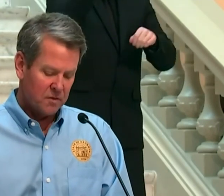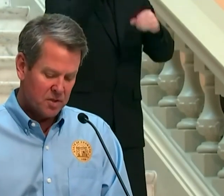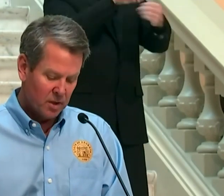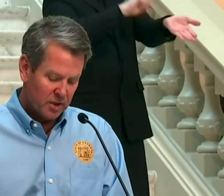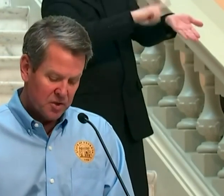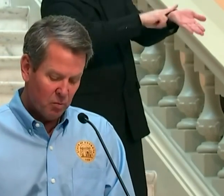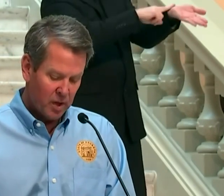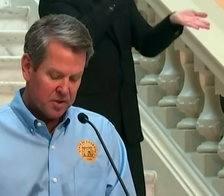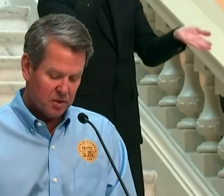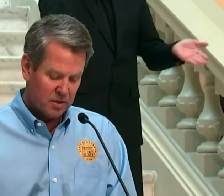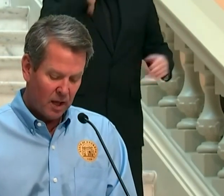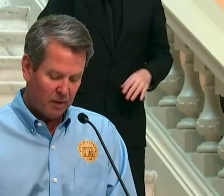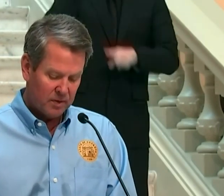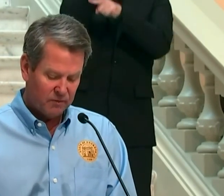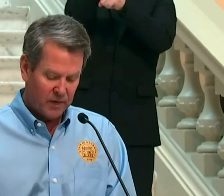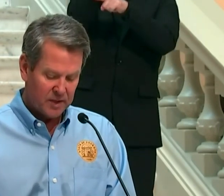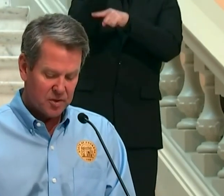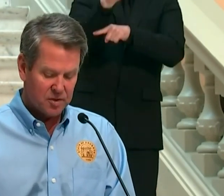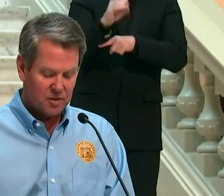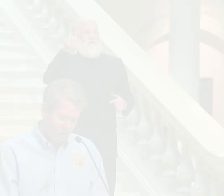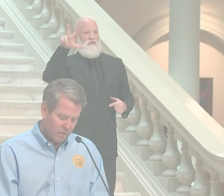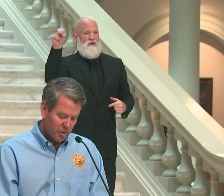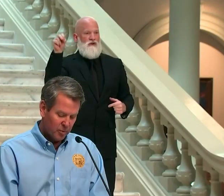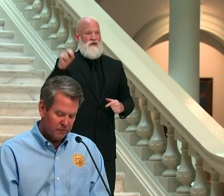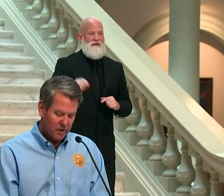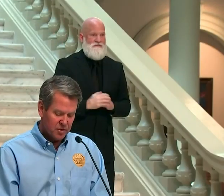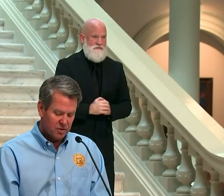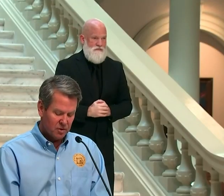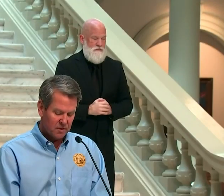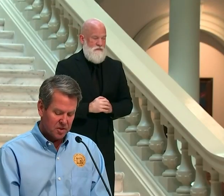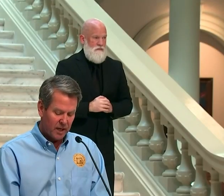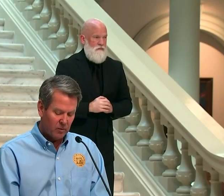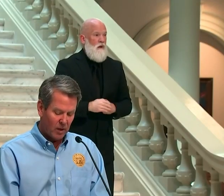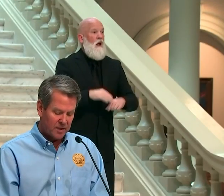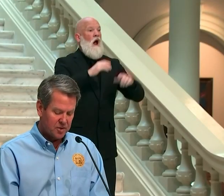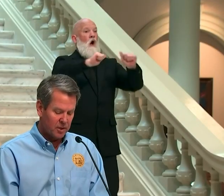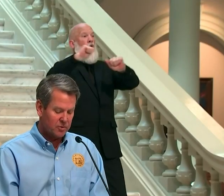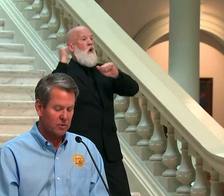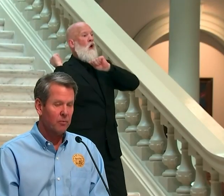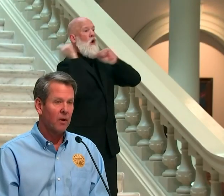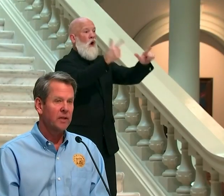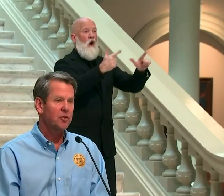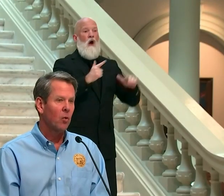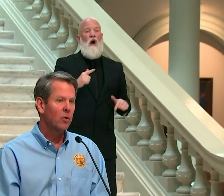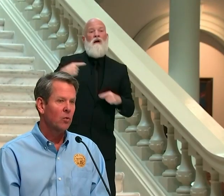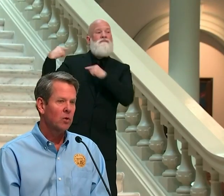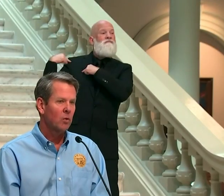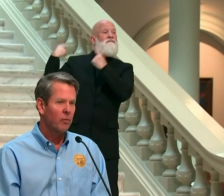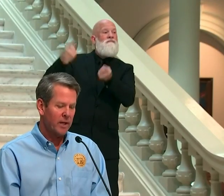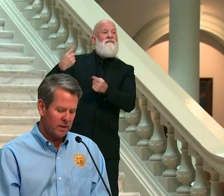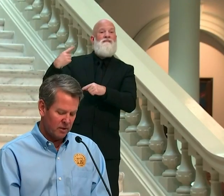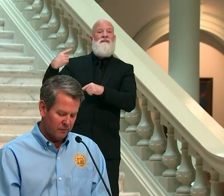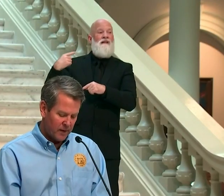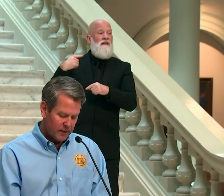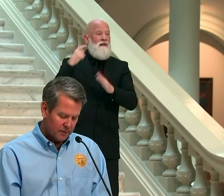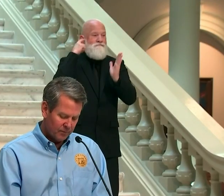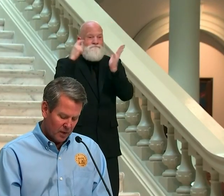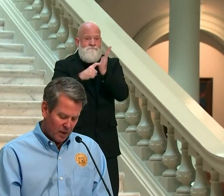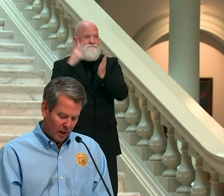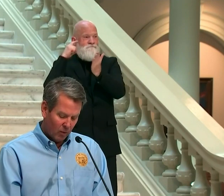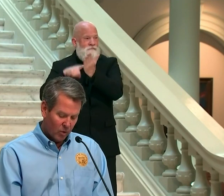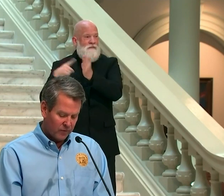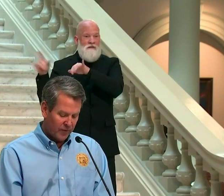those who are following the guidelines. All of the provisions of the statewide shelter-in-place order will remain in